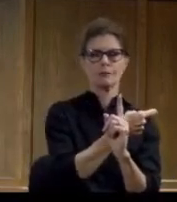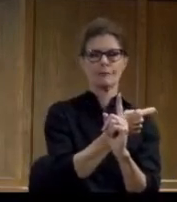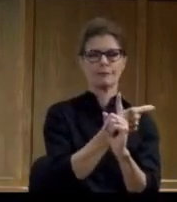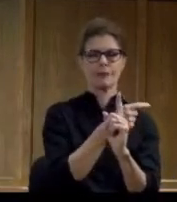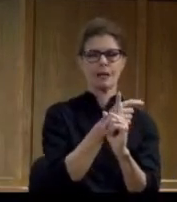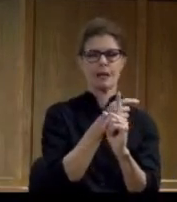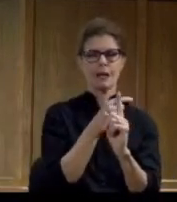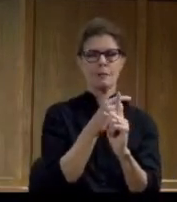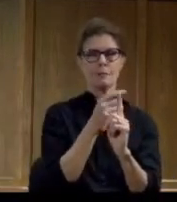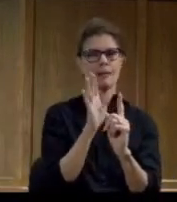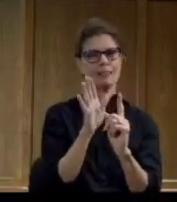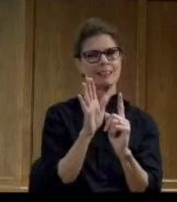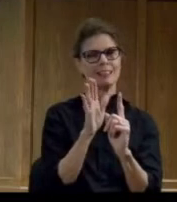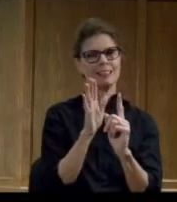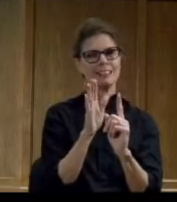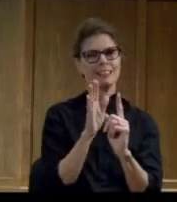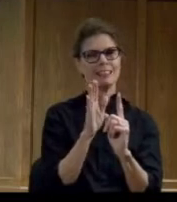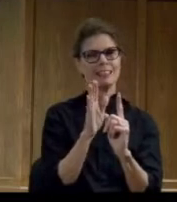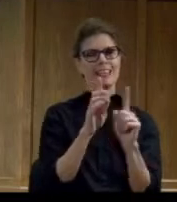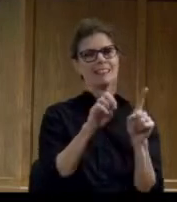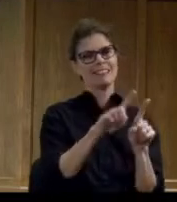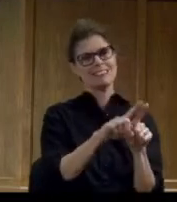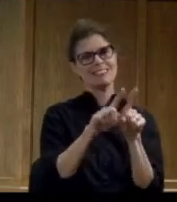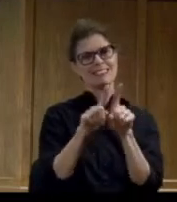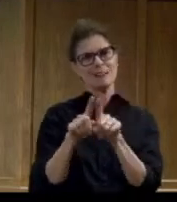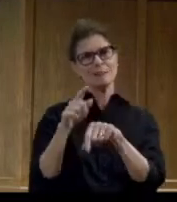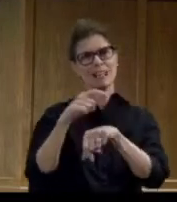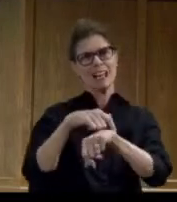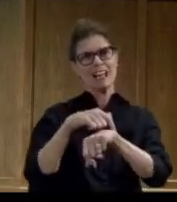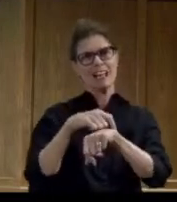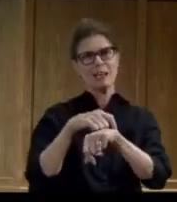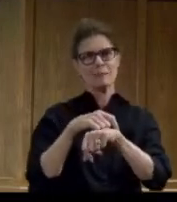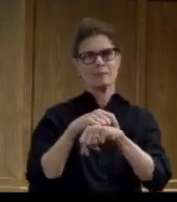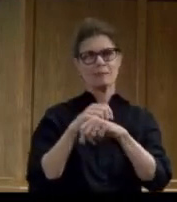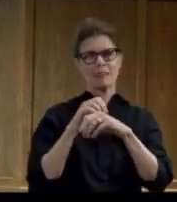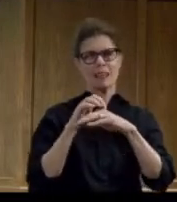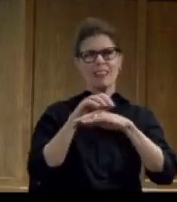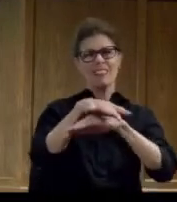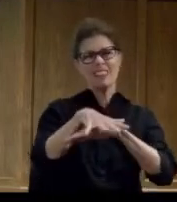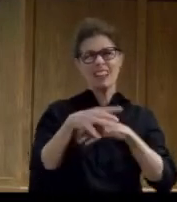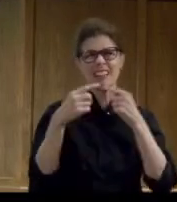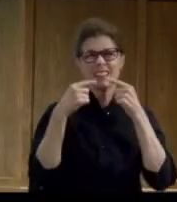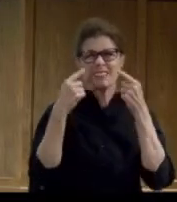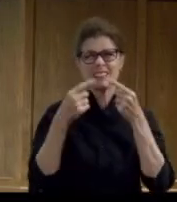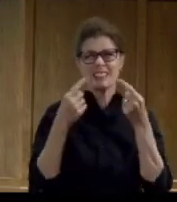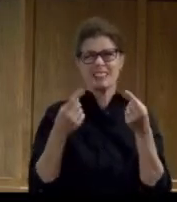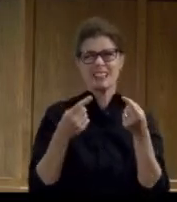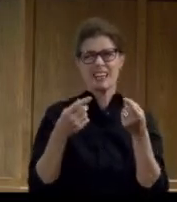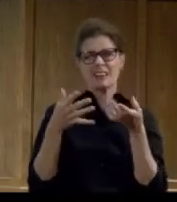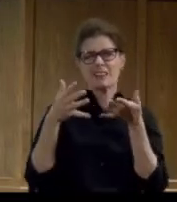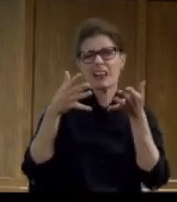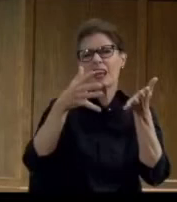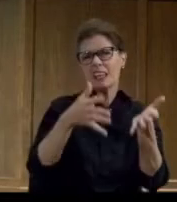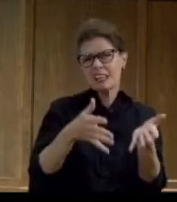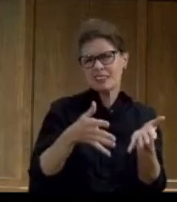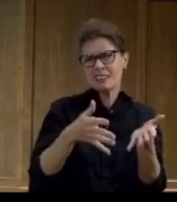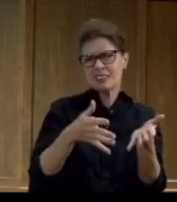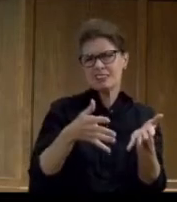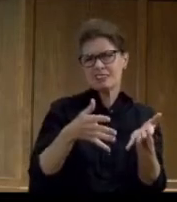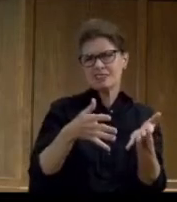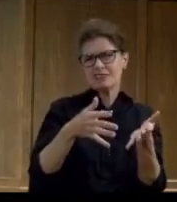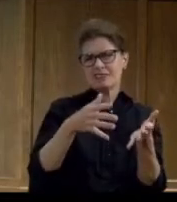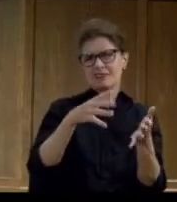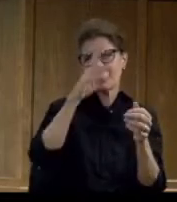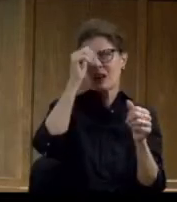the effect of sin is that sin leaves a mark. It leaves a mark